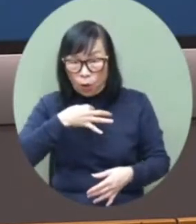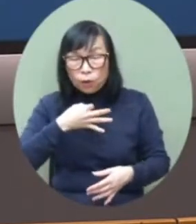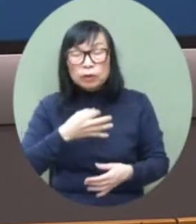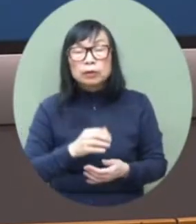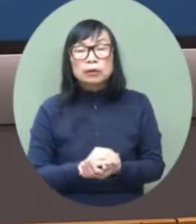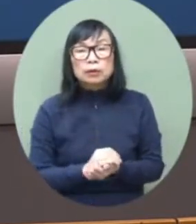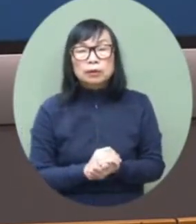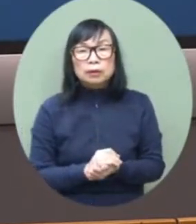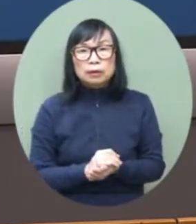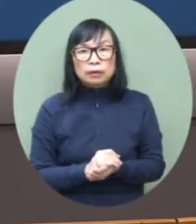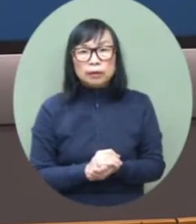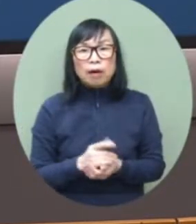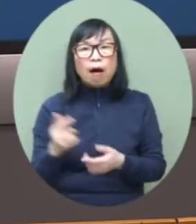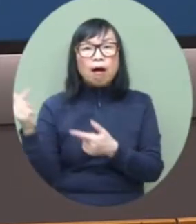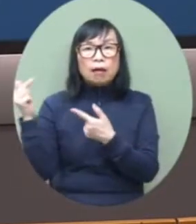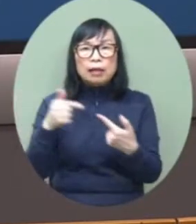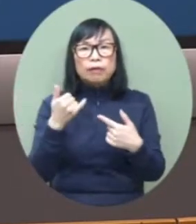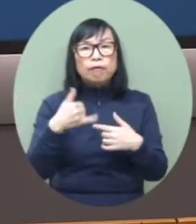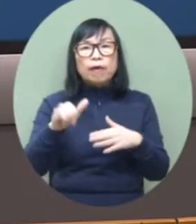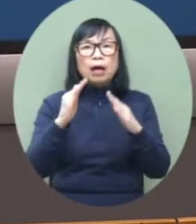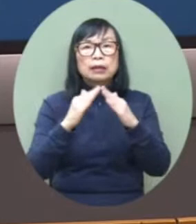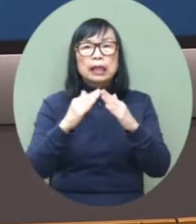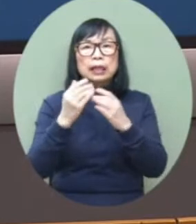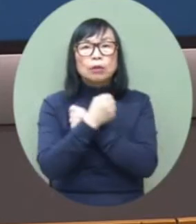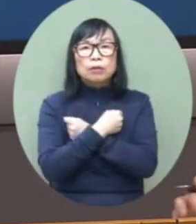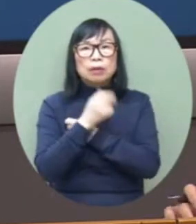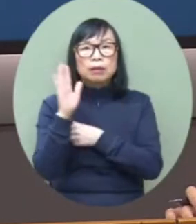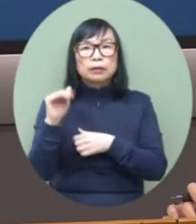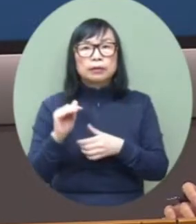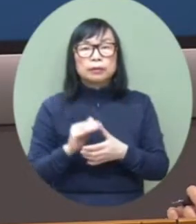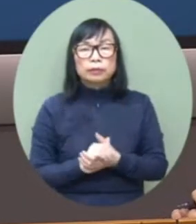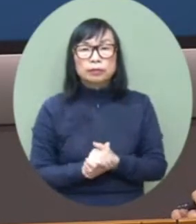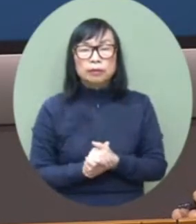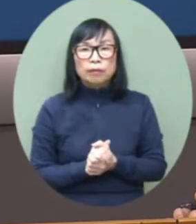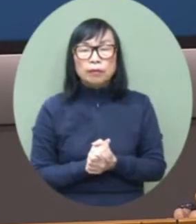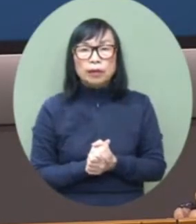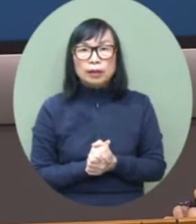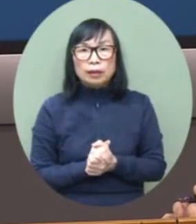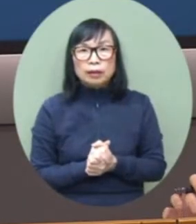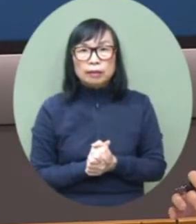after dispensing some medicine, they return home.